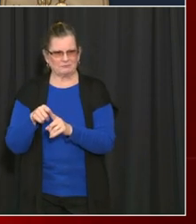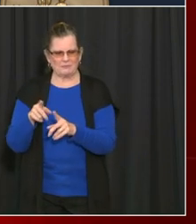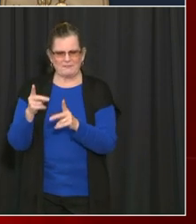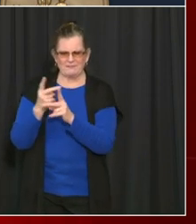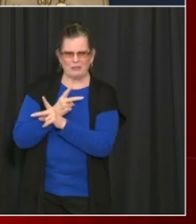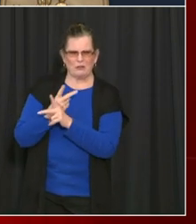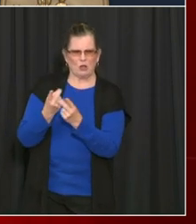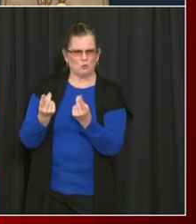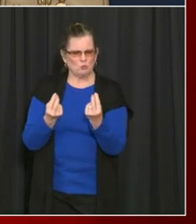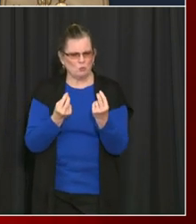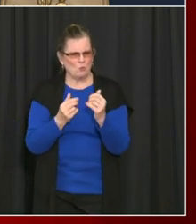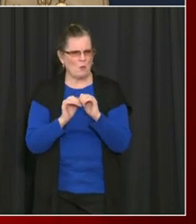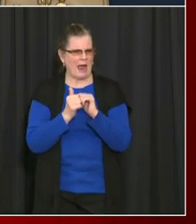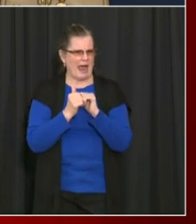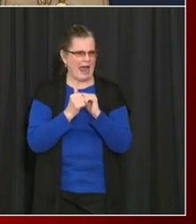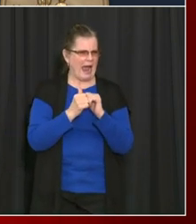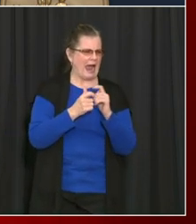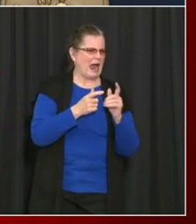of Transportation